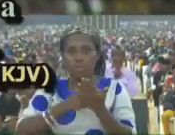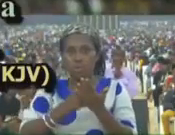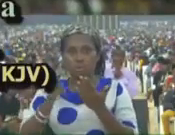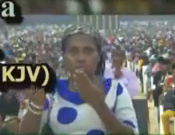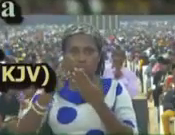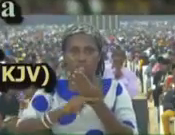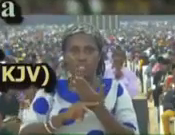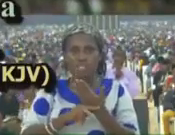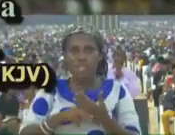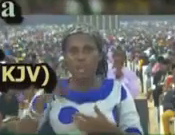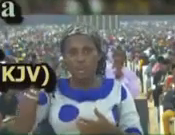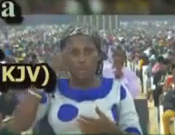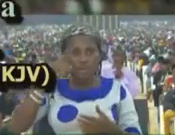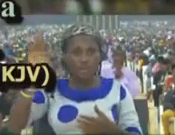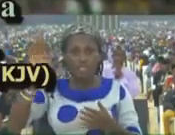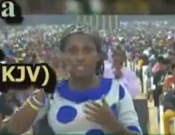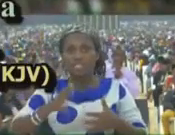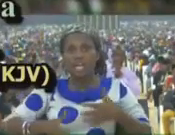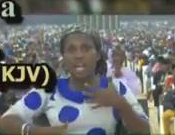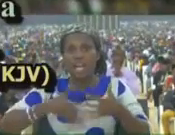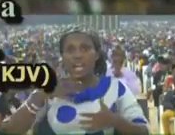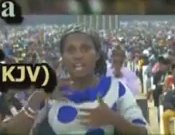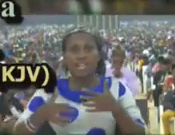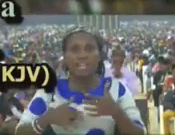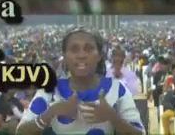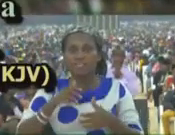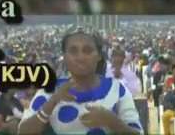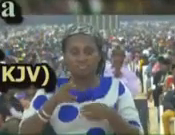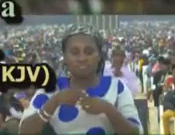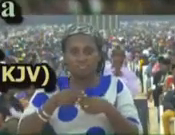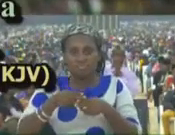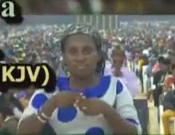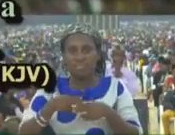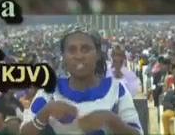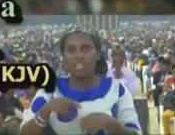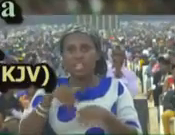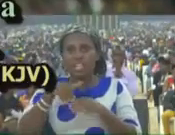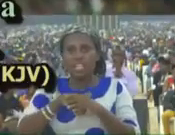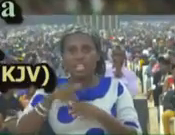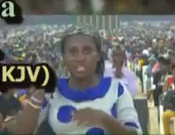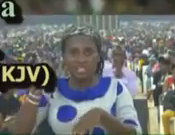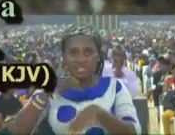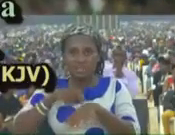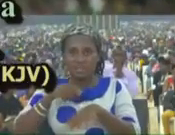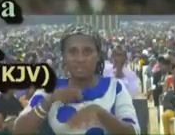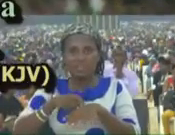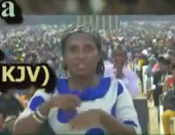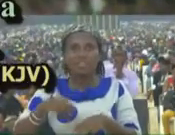For his anger endureth but a moment, in his favor is life.